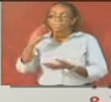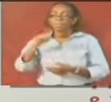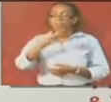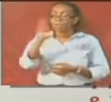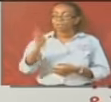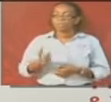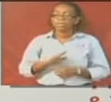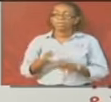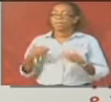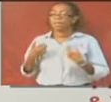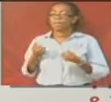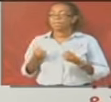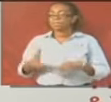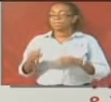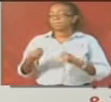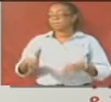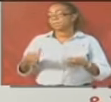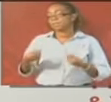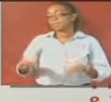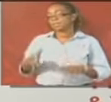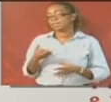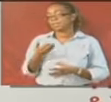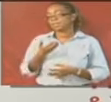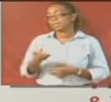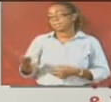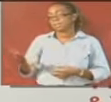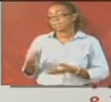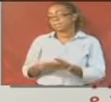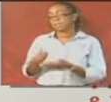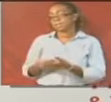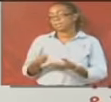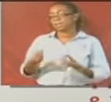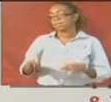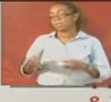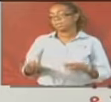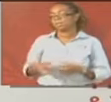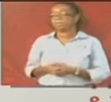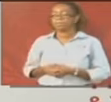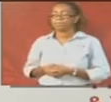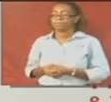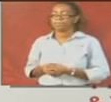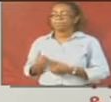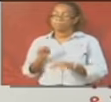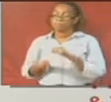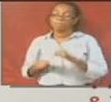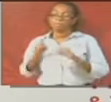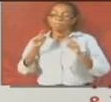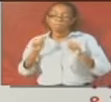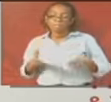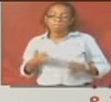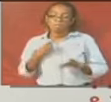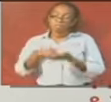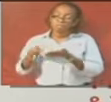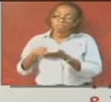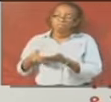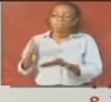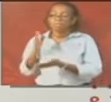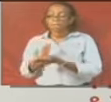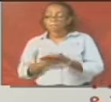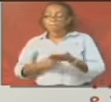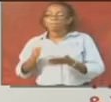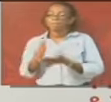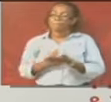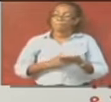useful information on geographic distribution. So within the capacity that we currently have, we continue to do that, and